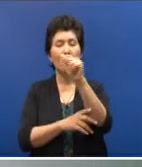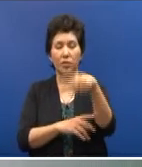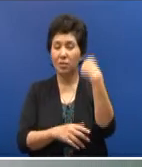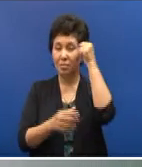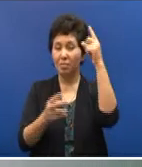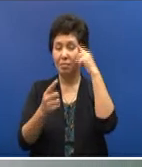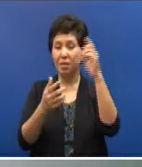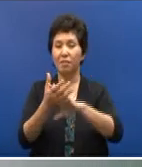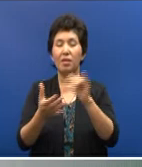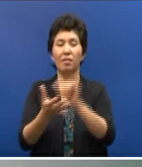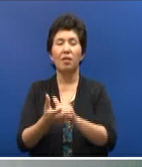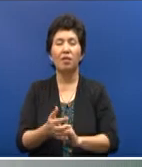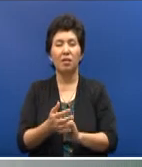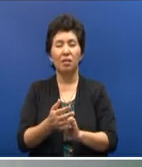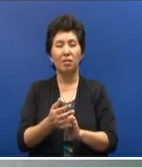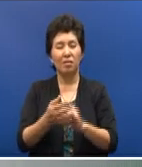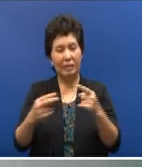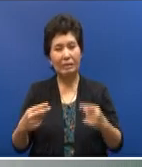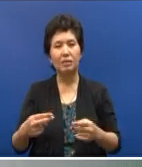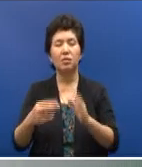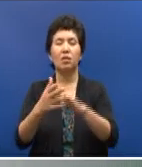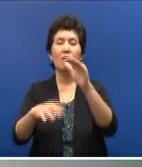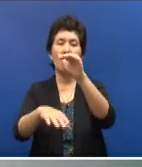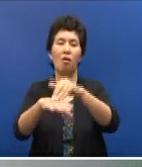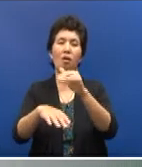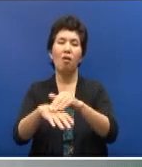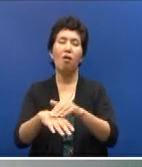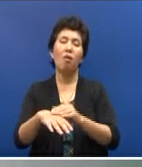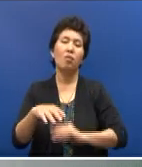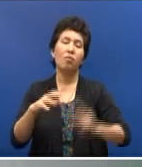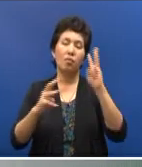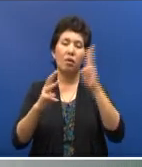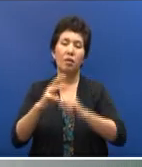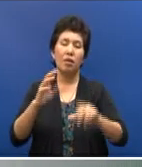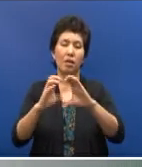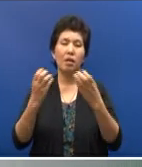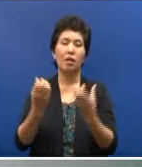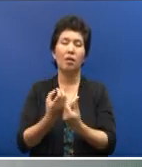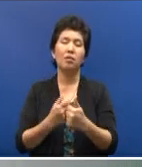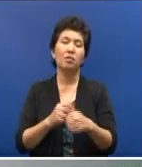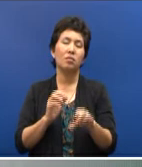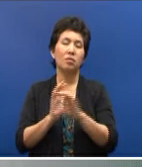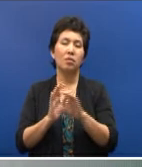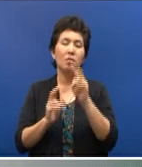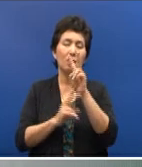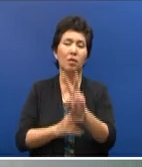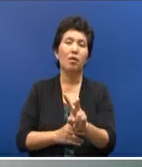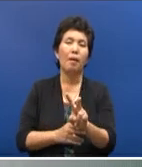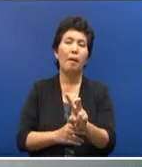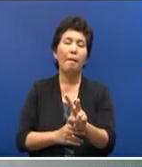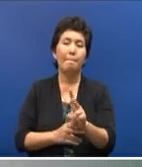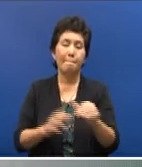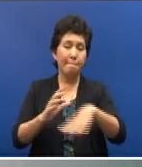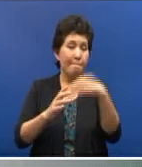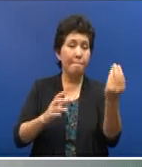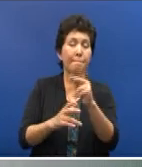that history depicts, okay, on ongoing class struggle, okay, between the bourgeoisie who owns the means